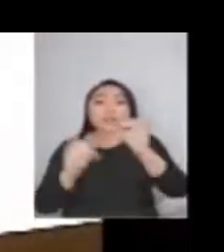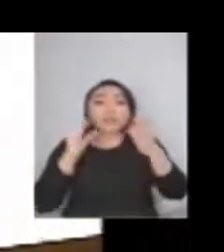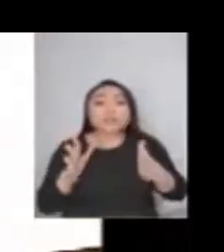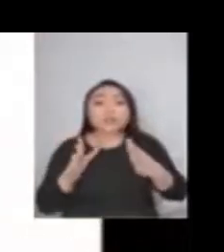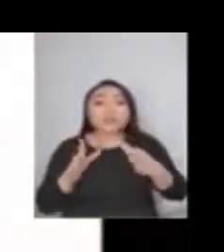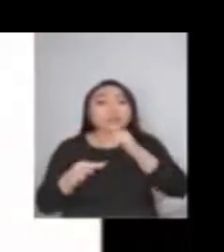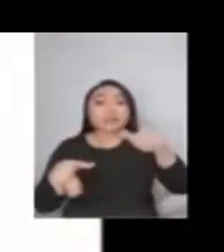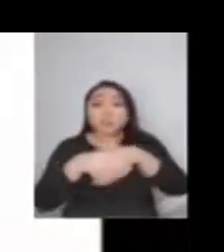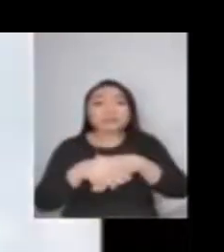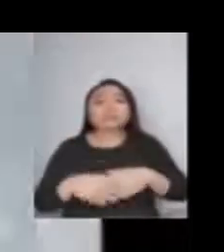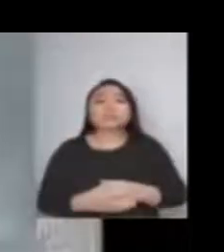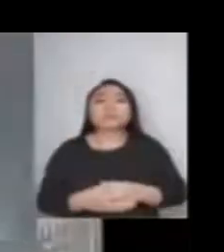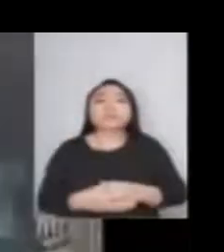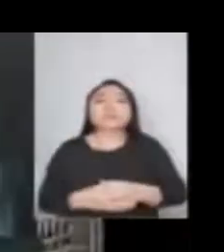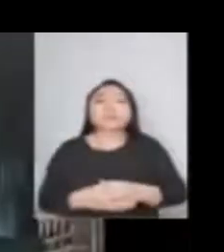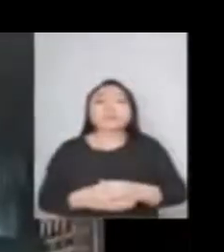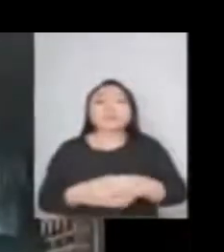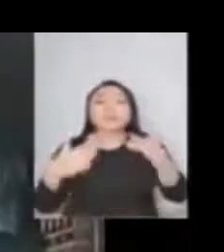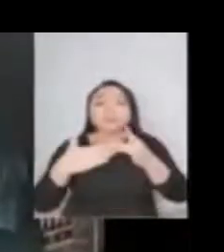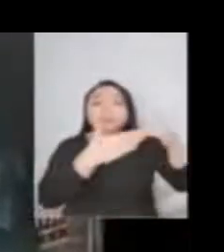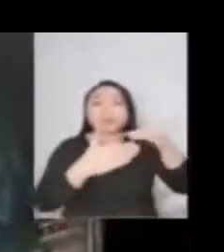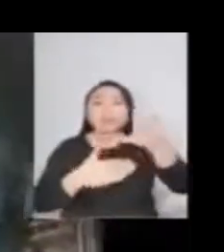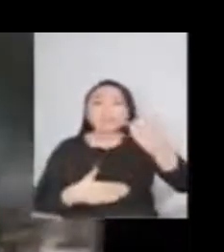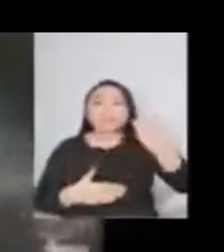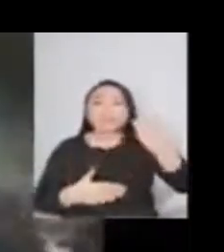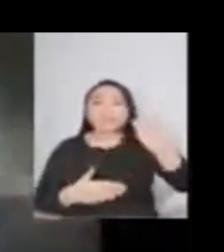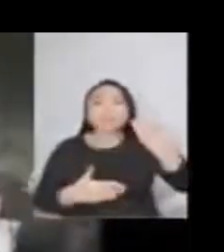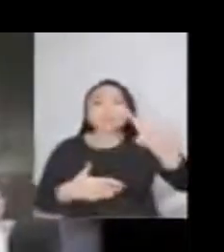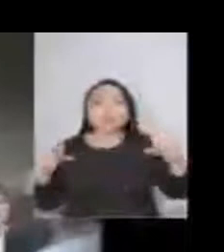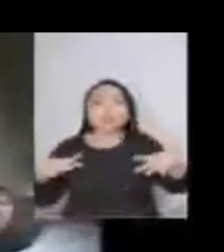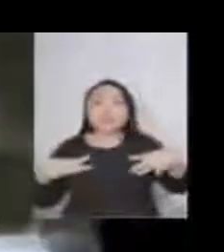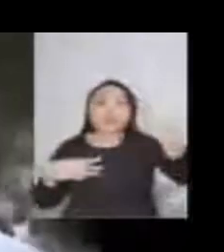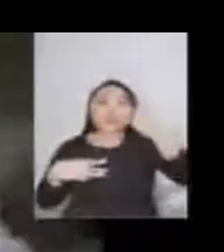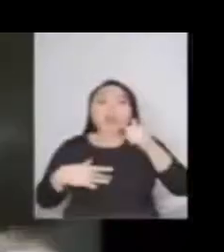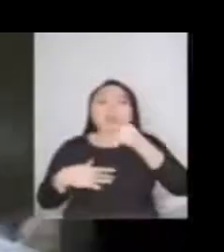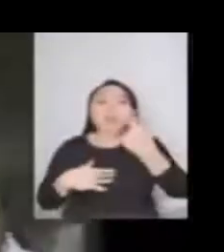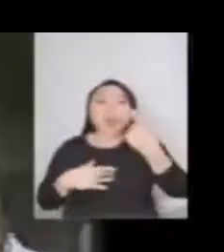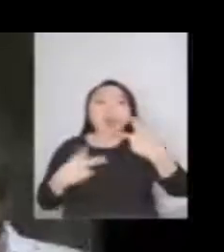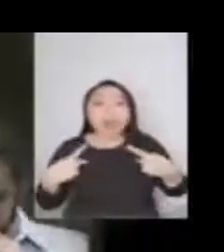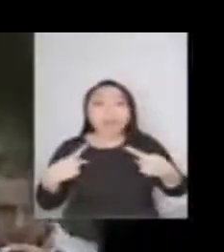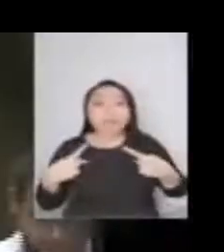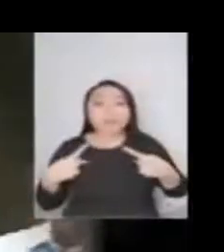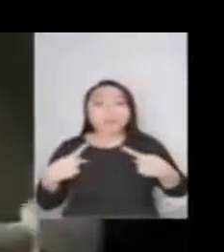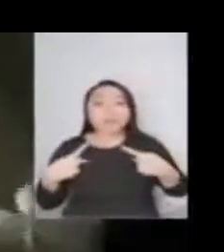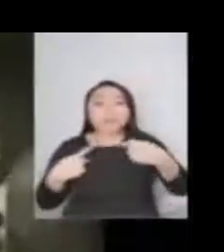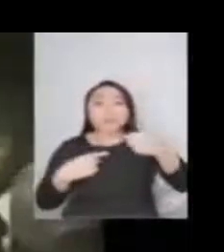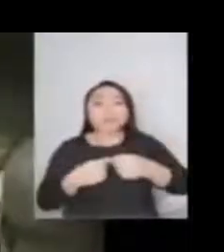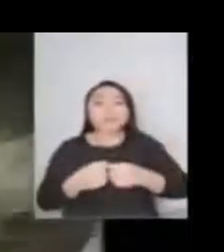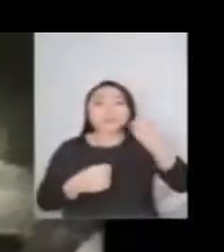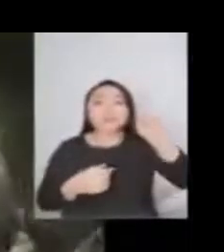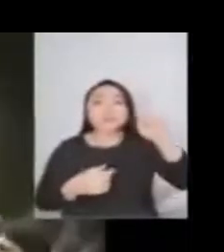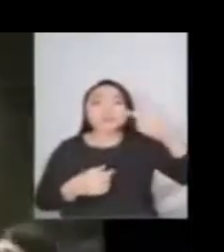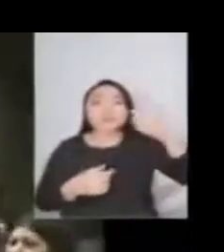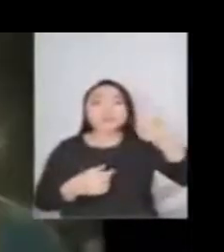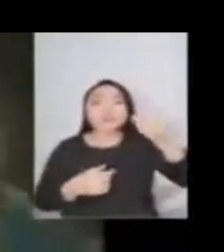formulation. The designation of at least one gender focal point officer trained to handle gender concerns of